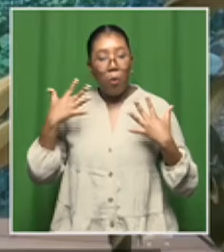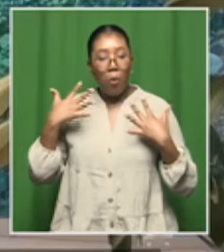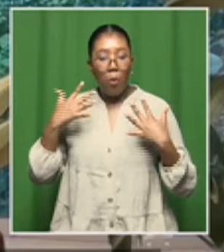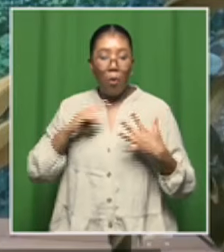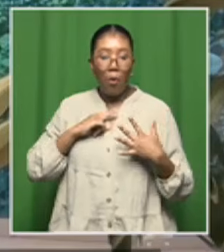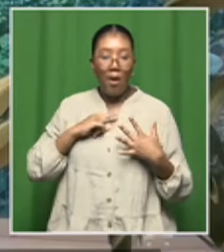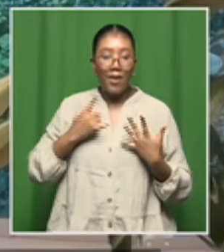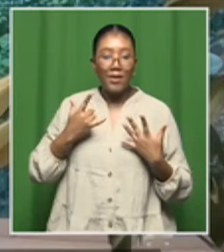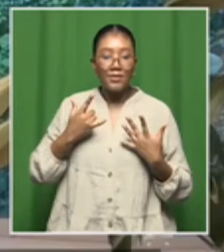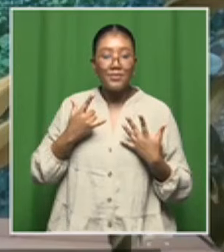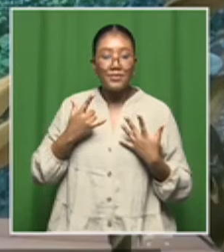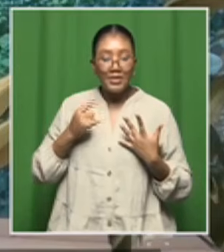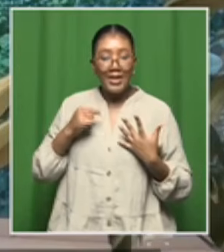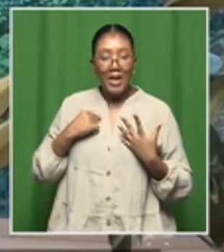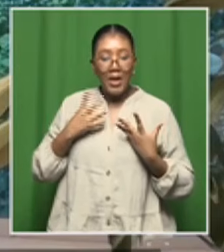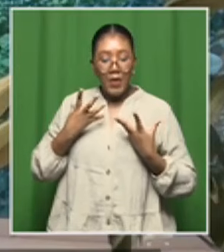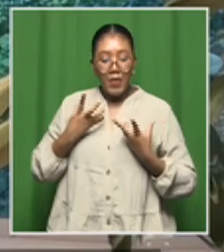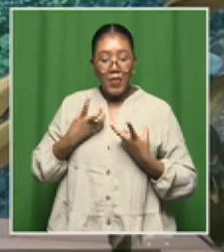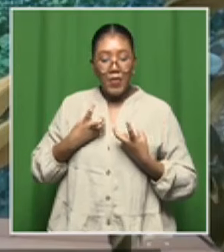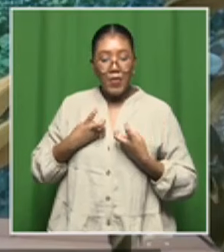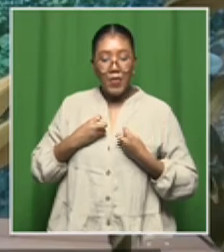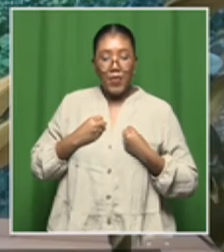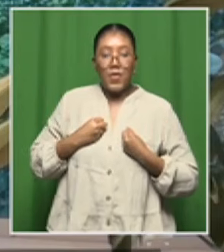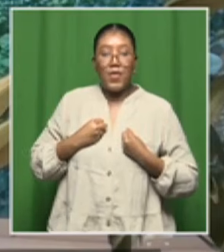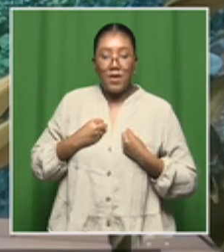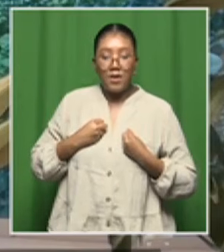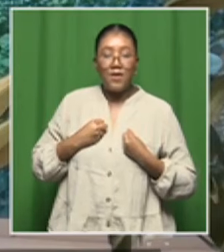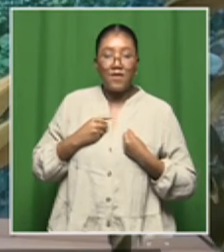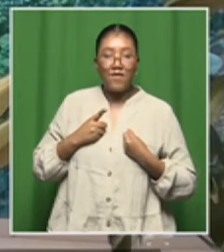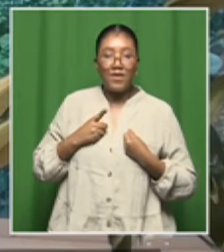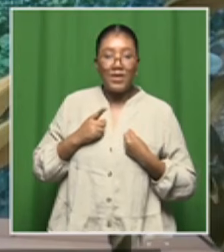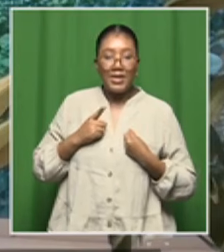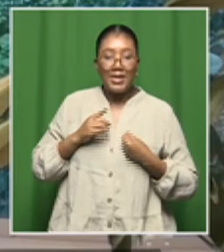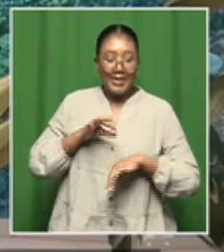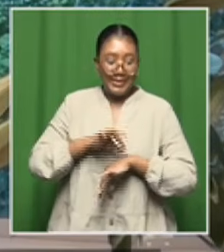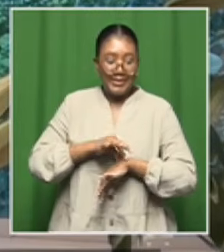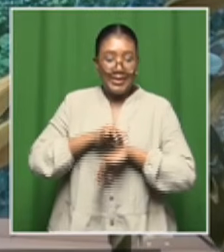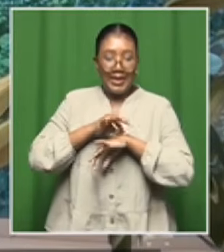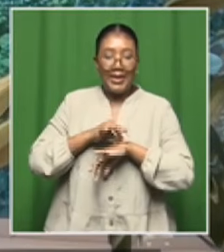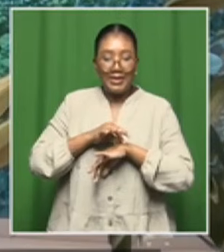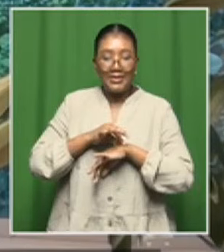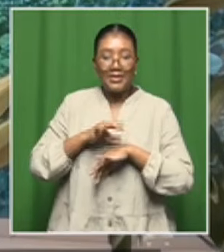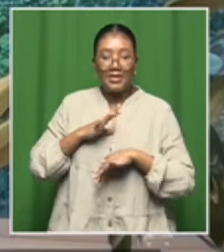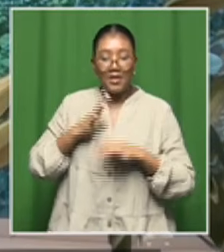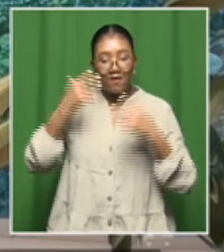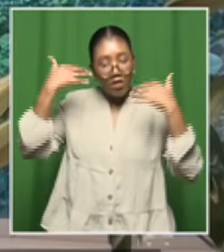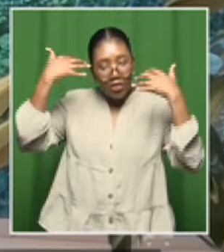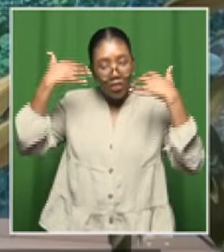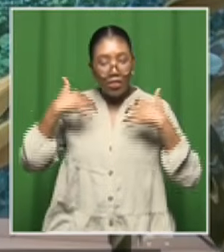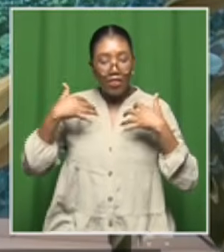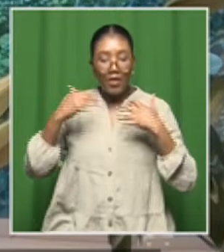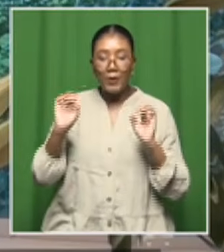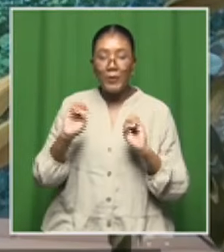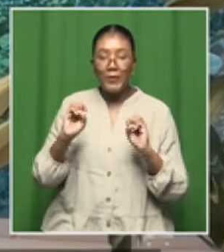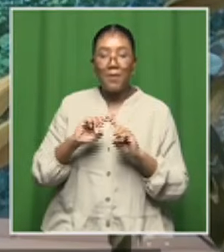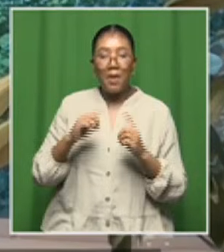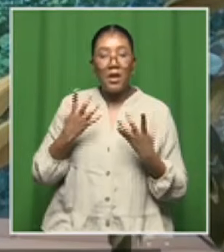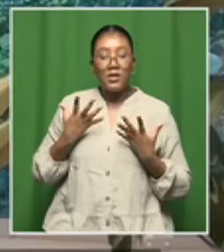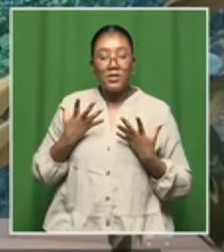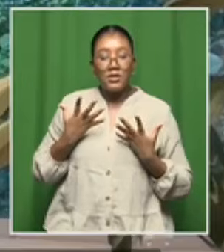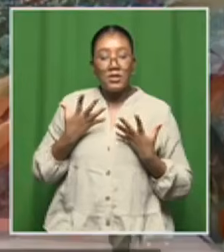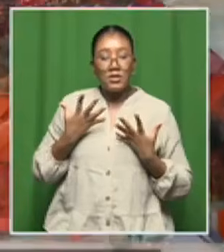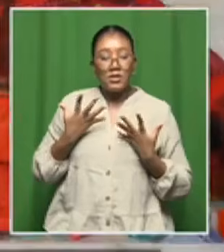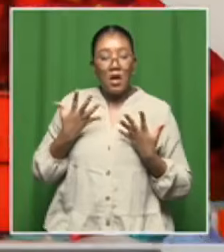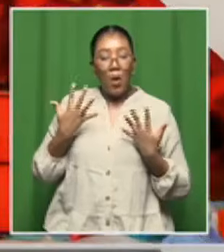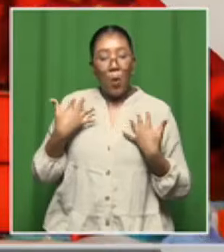moisture wicking ability. It pulls moisture away from the skin and prevents you from overheating. And in warm temperatures, because of the fibers are